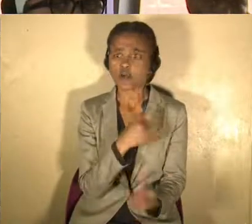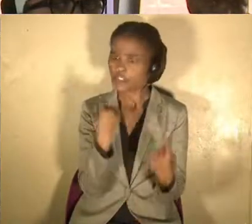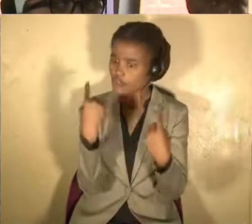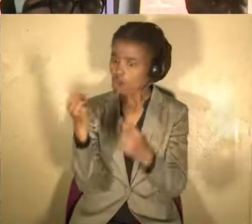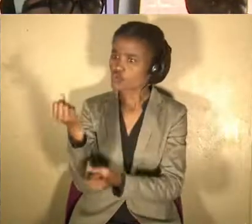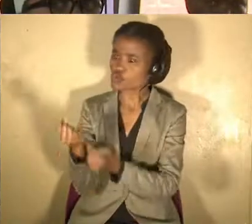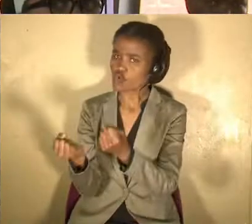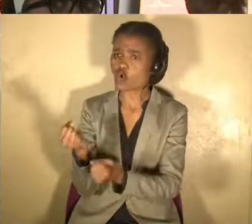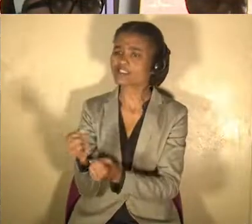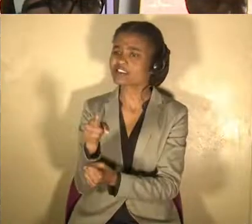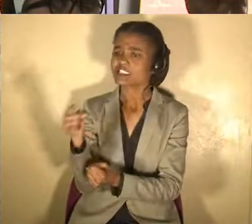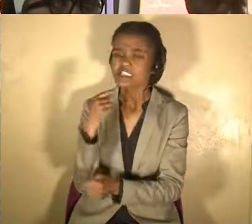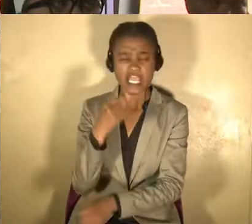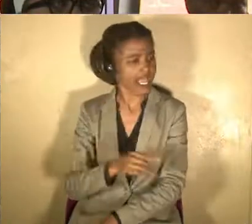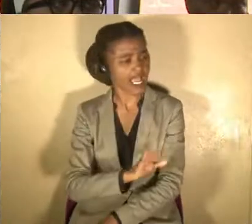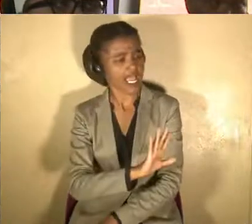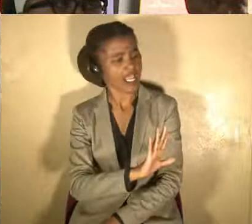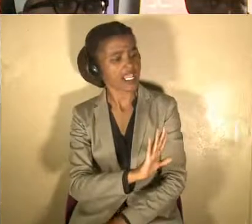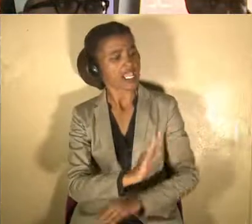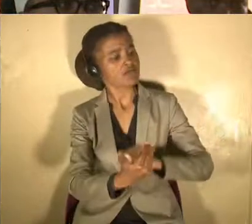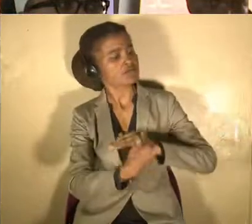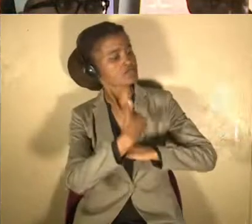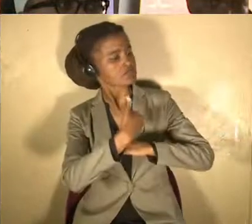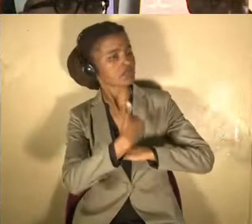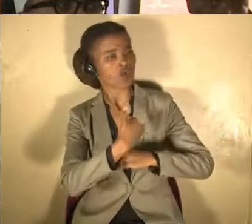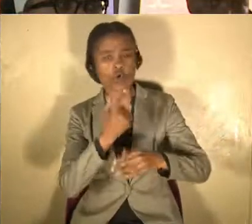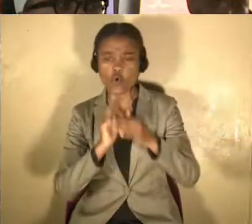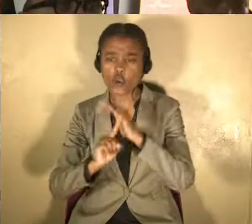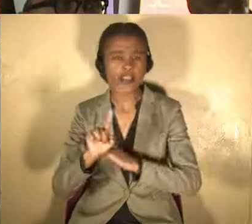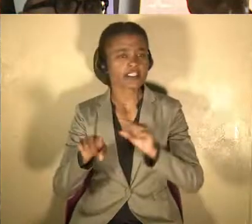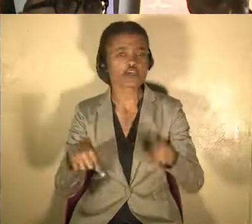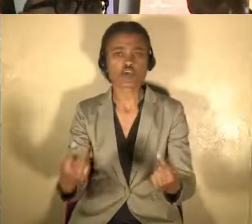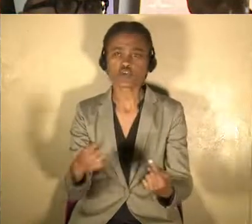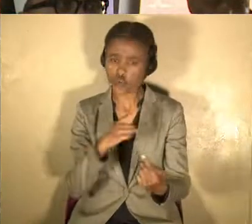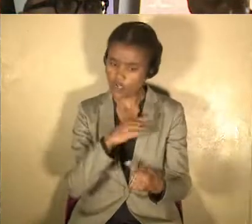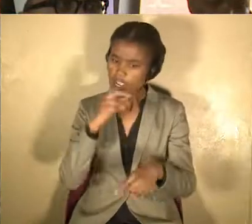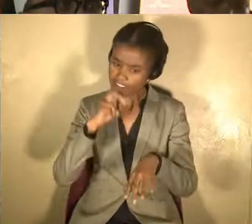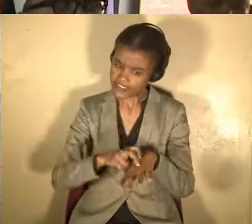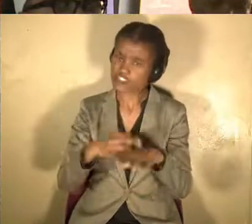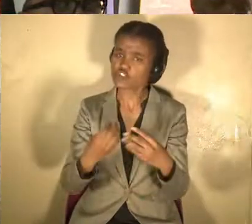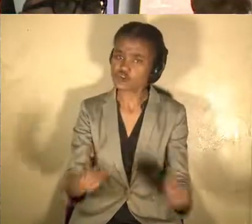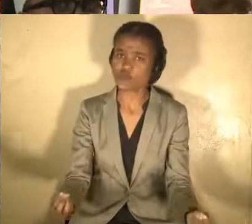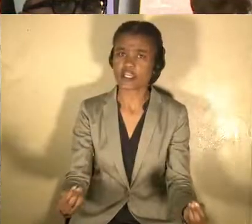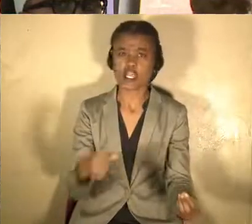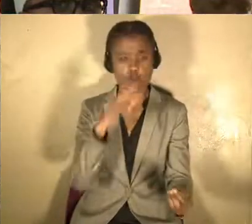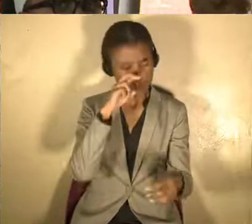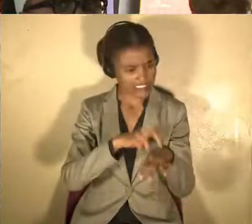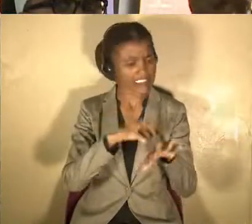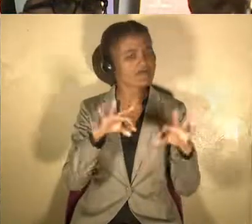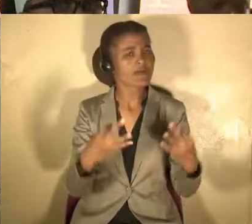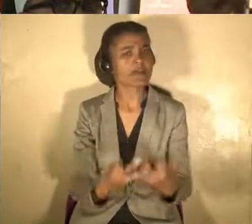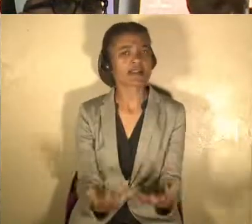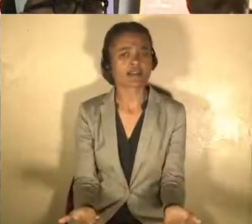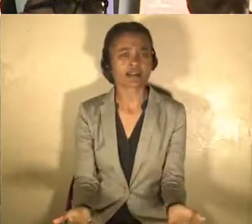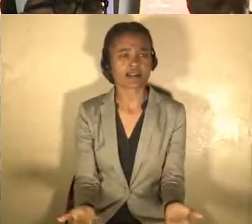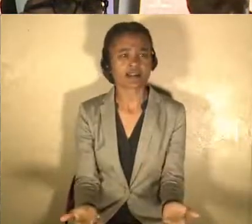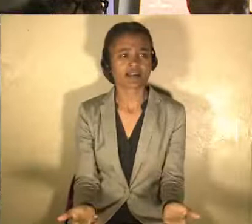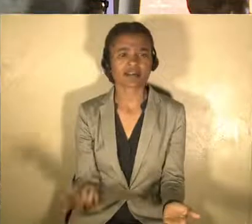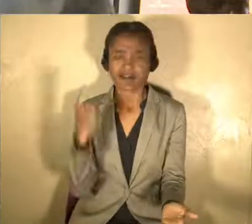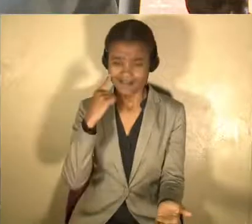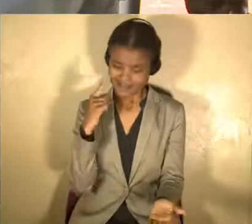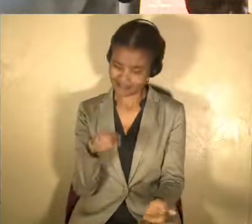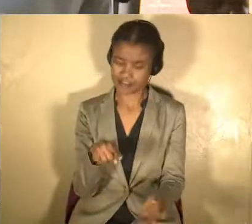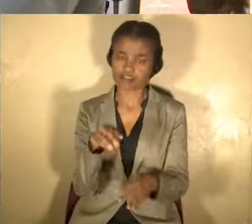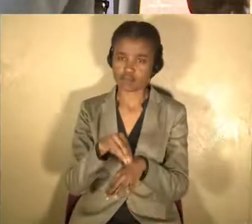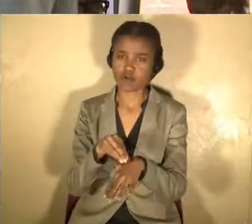sifuna i-family. And then senza kanjani la ku child court. That's the problem esizoba nayo. And